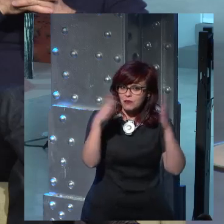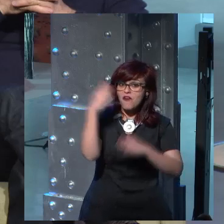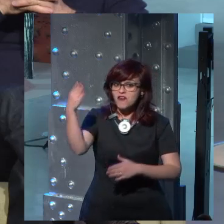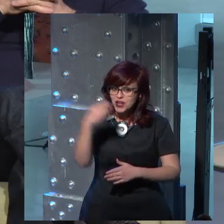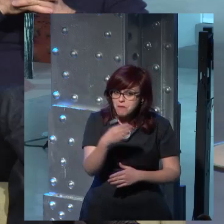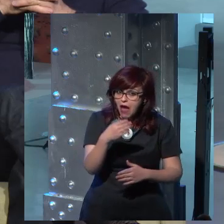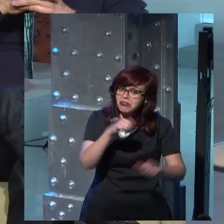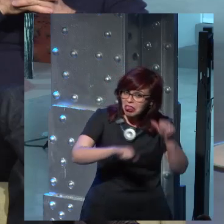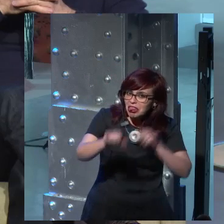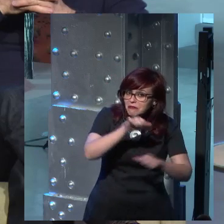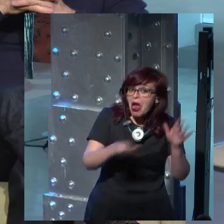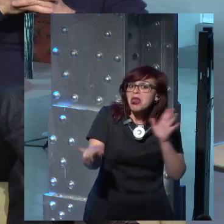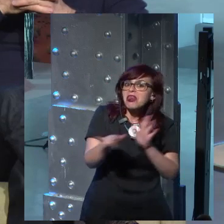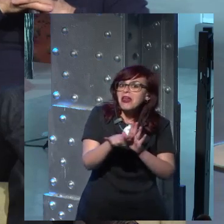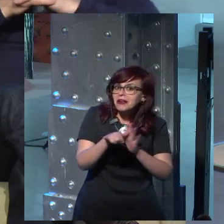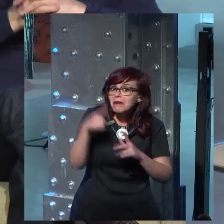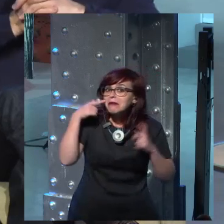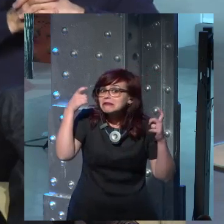Could be.